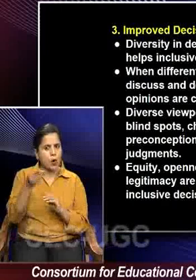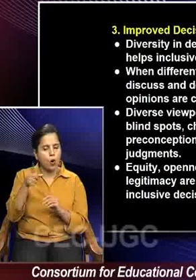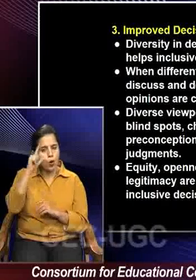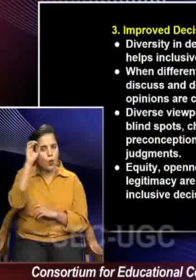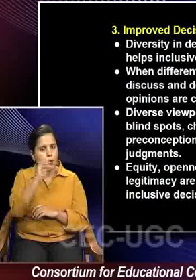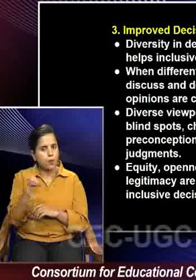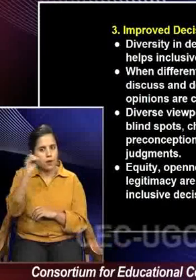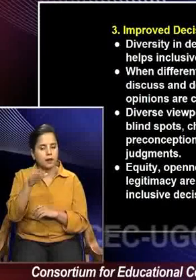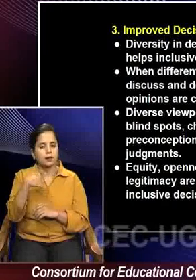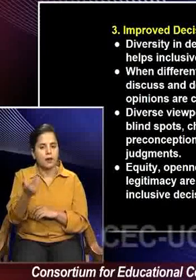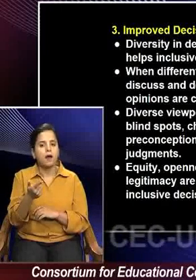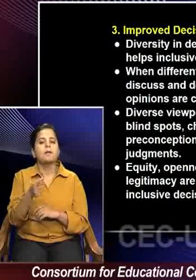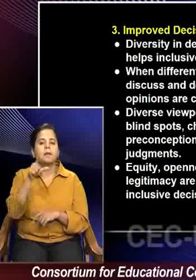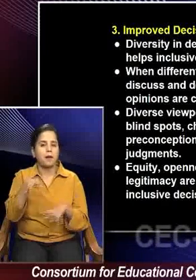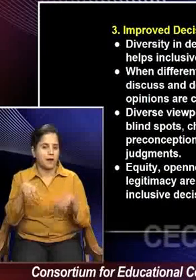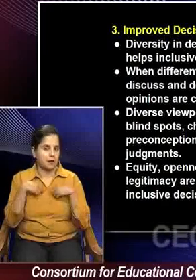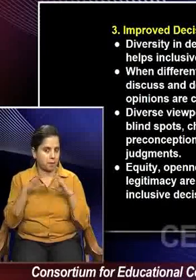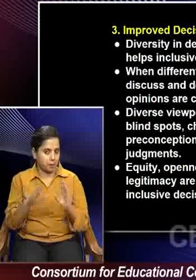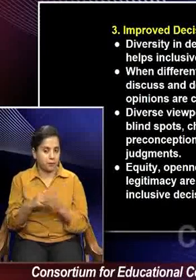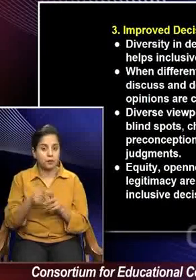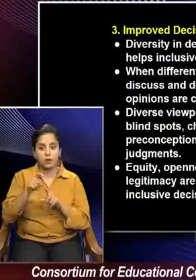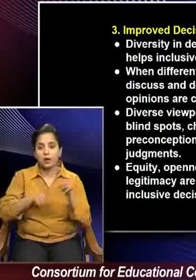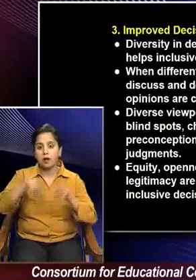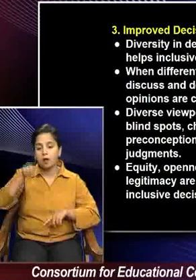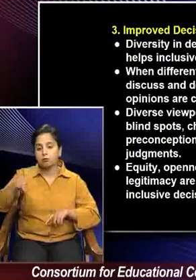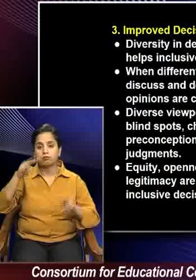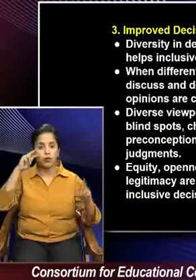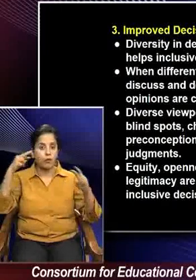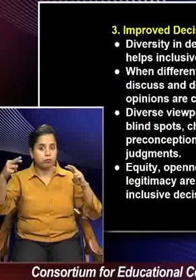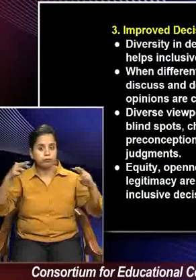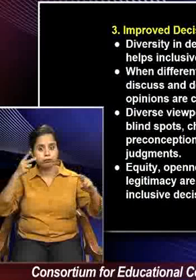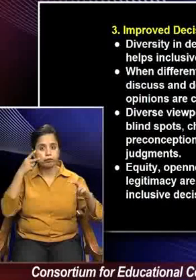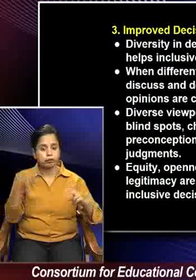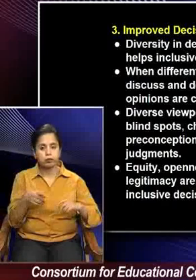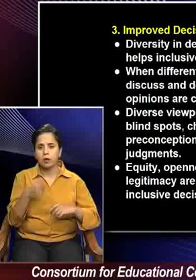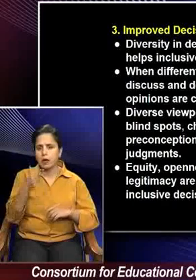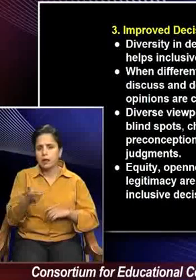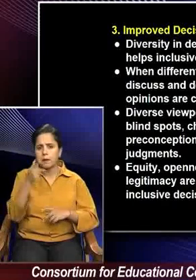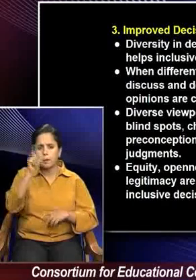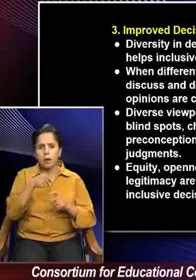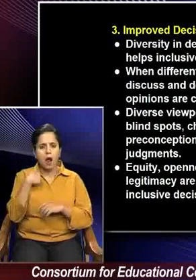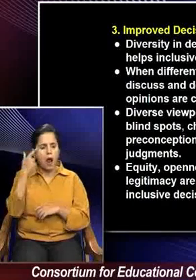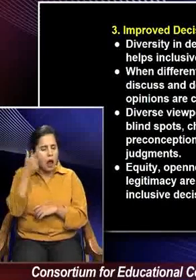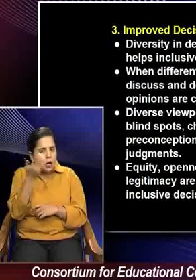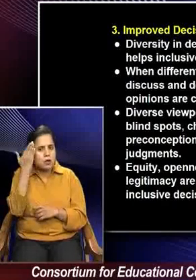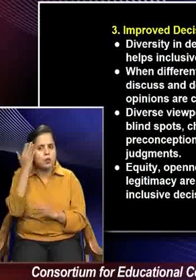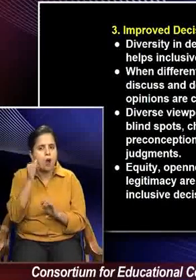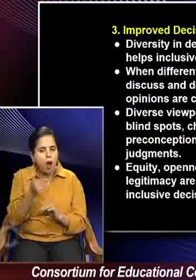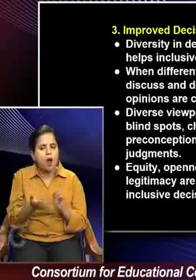are considered. Diverse viewpoints reveal the blind spots,